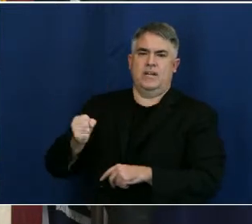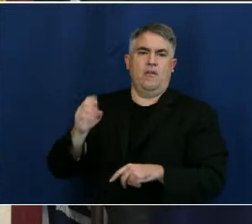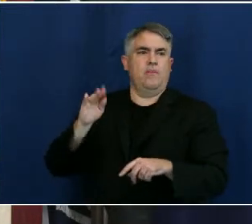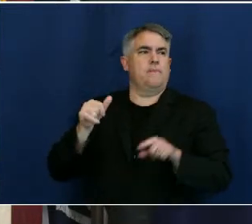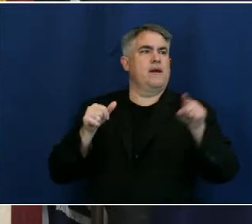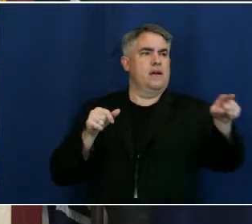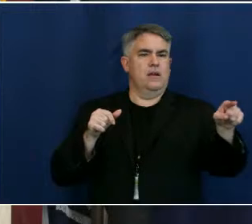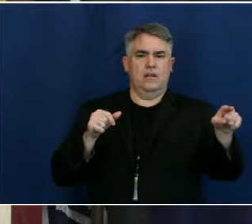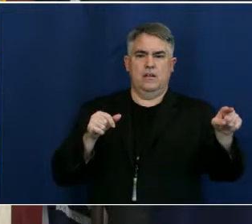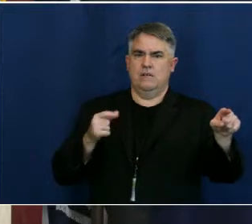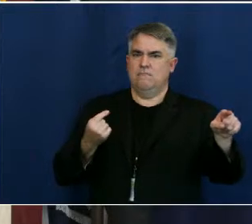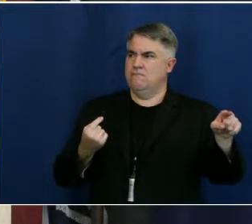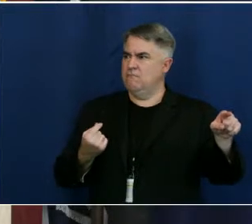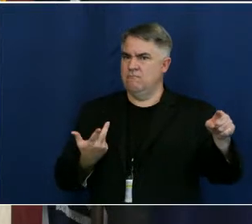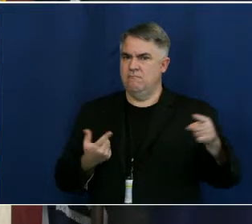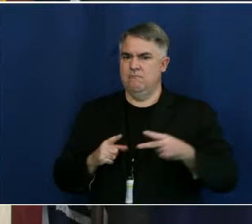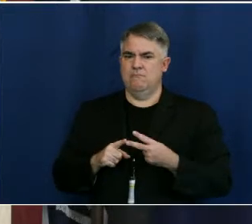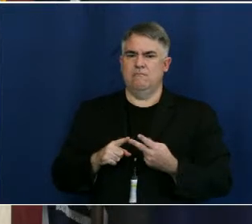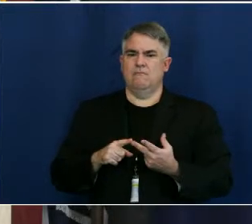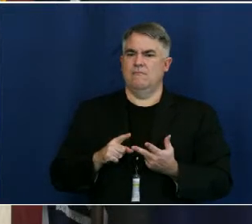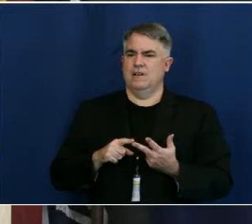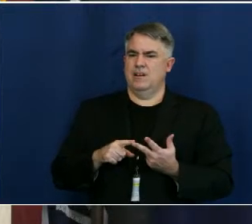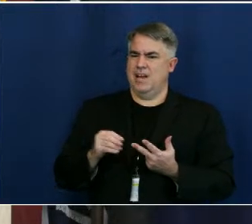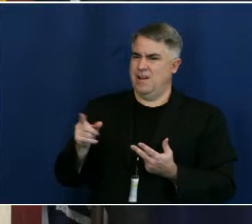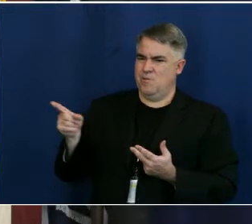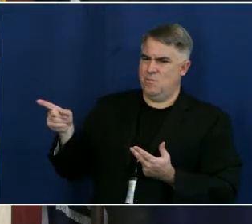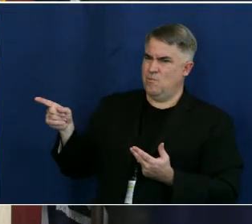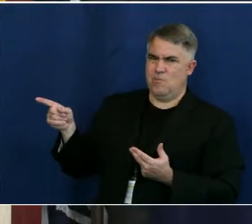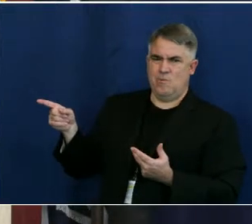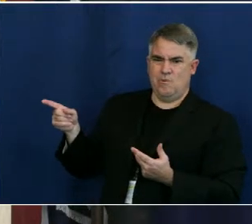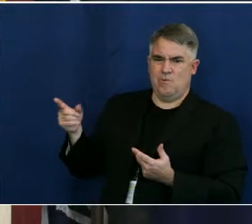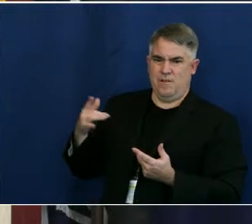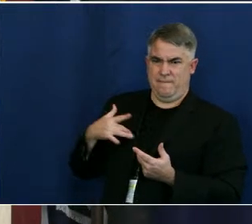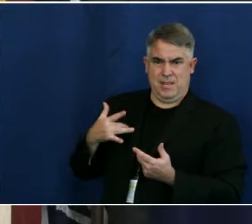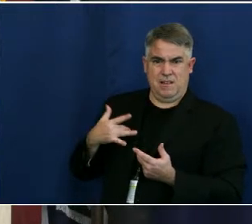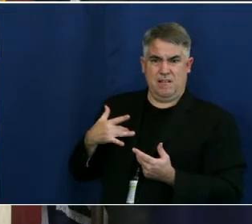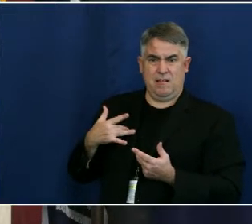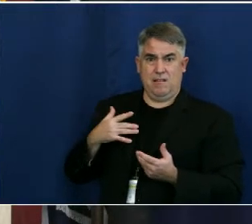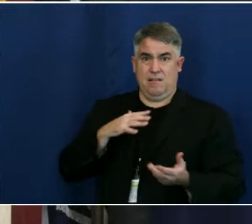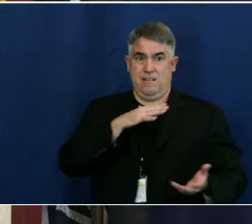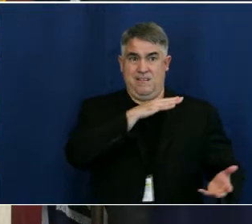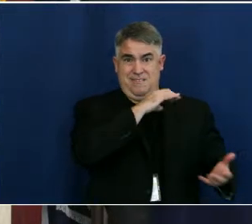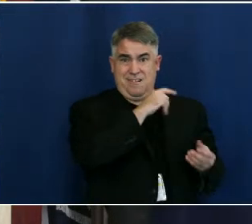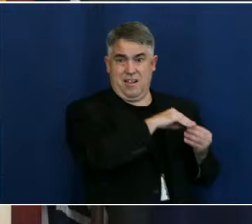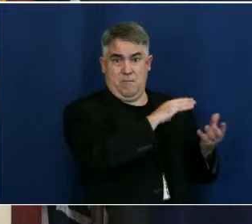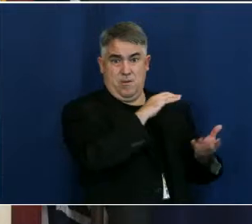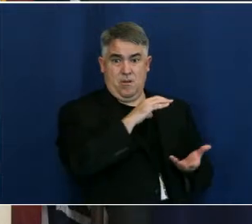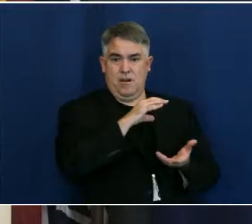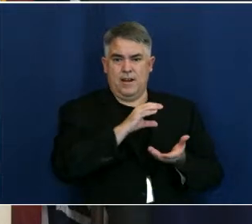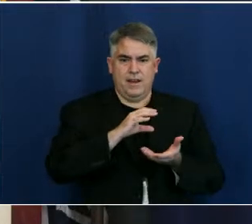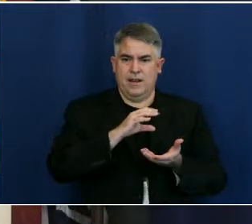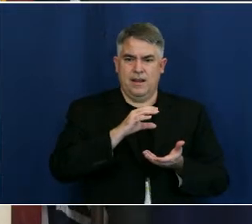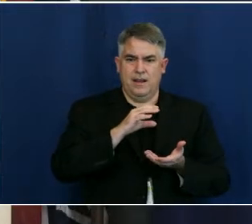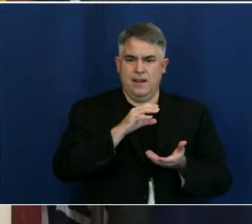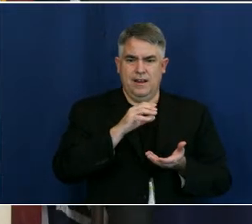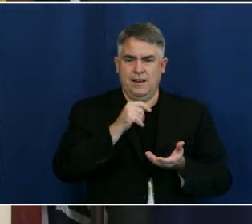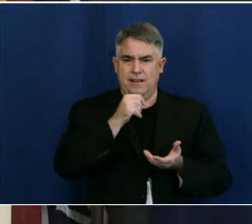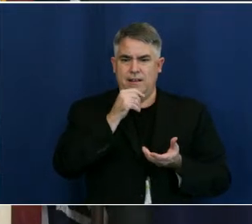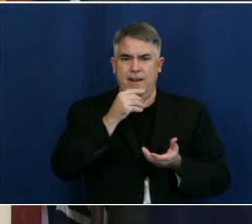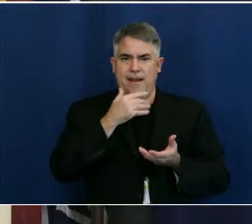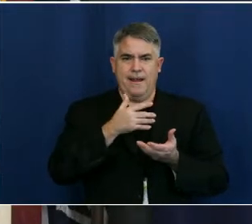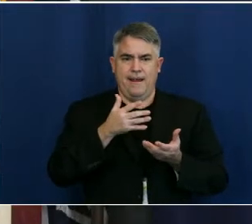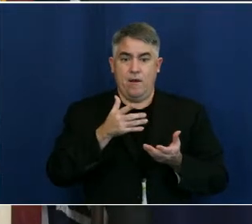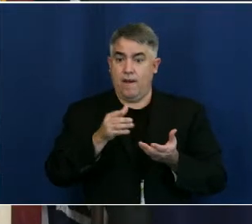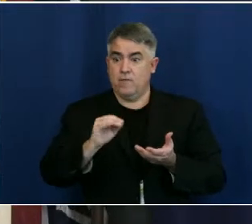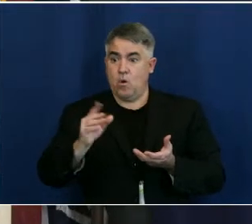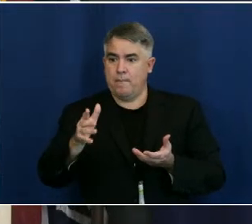many vaccines would you estimate have been taken back from entities that didn't have a plan? And does that affect future allocations until they can present